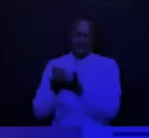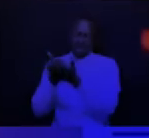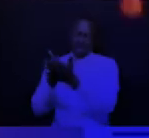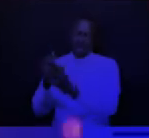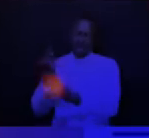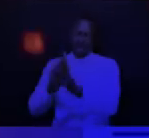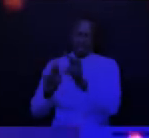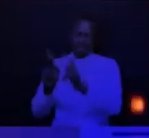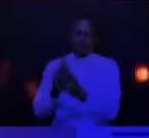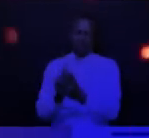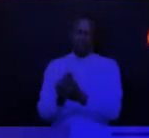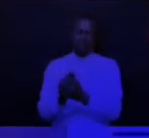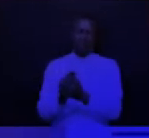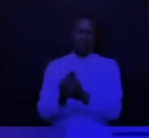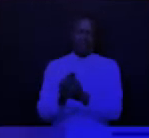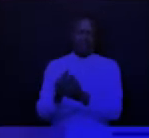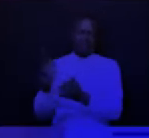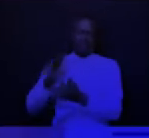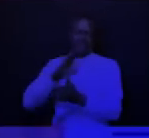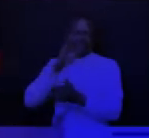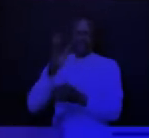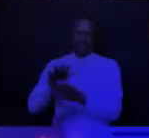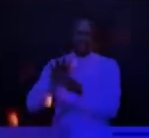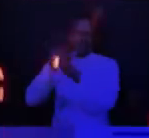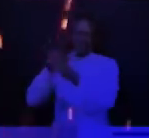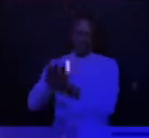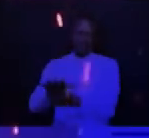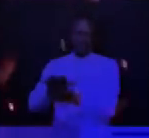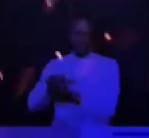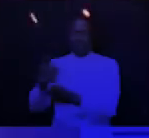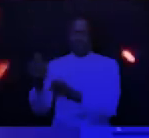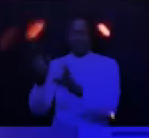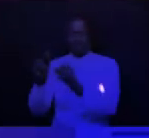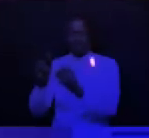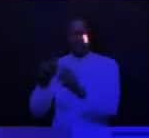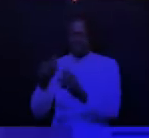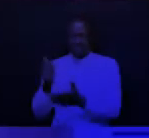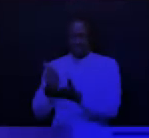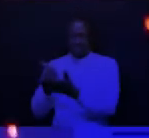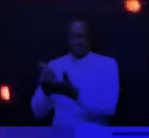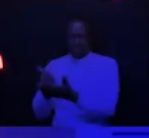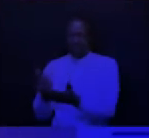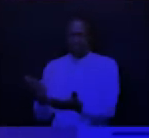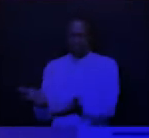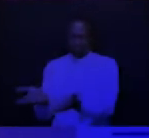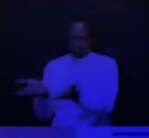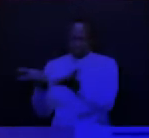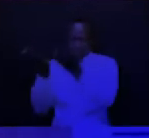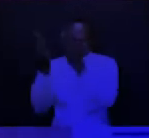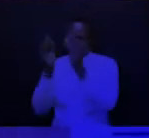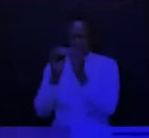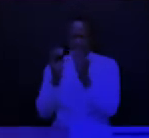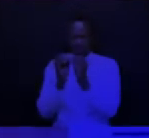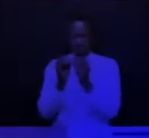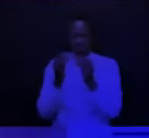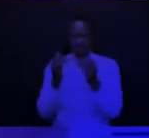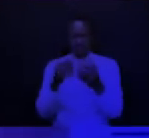up. He didn't tear anybody down, but he lifted them up. We have seen